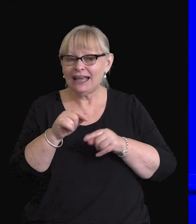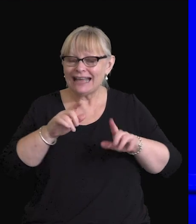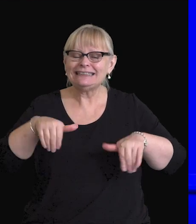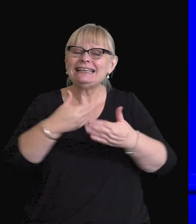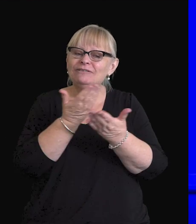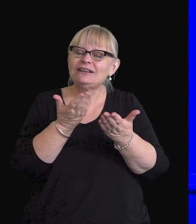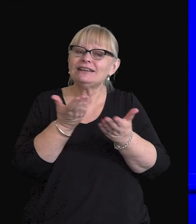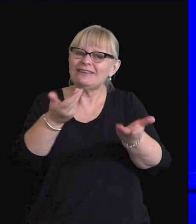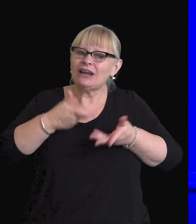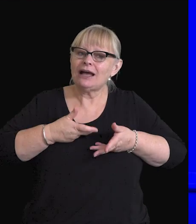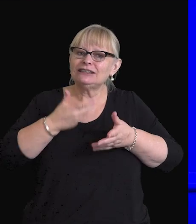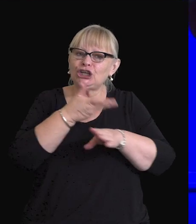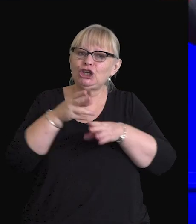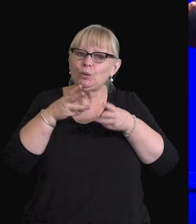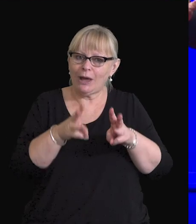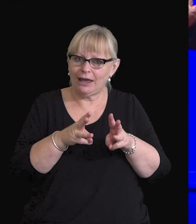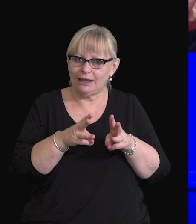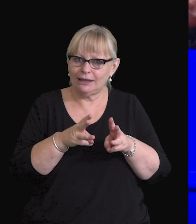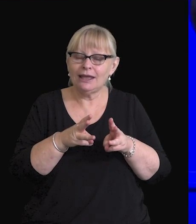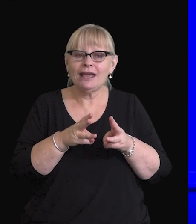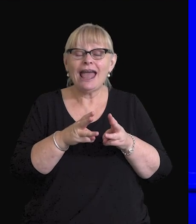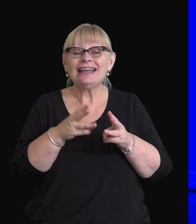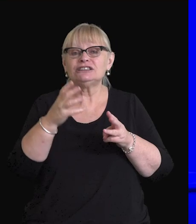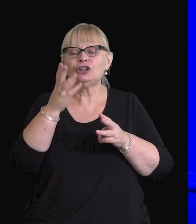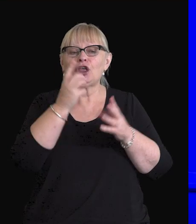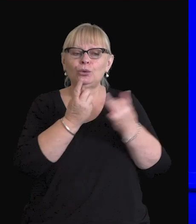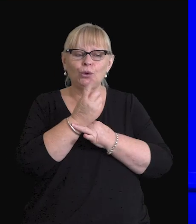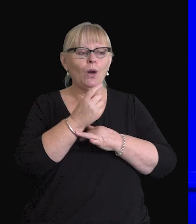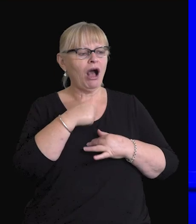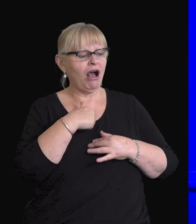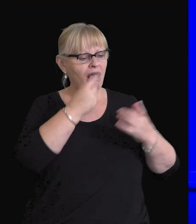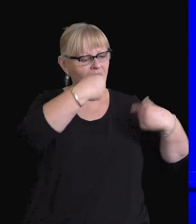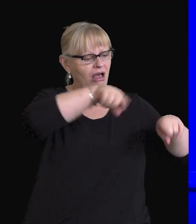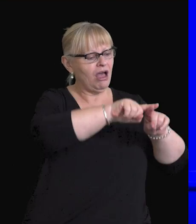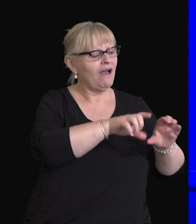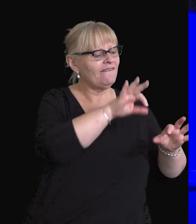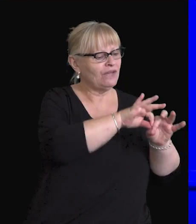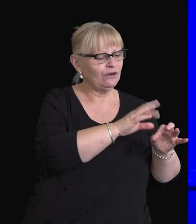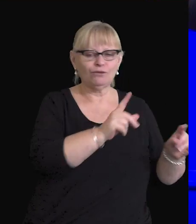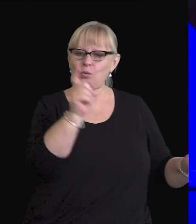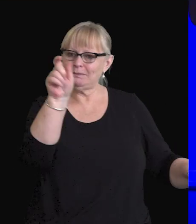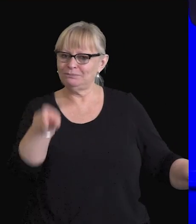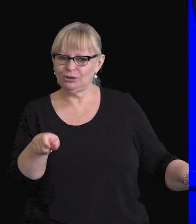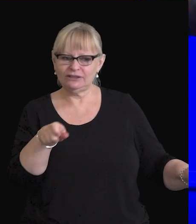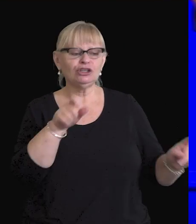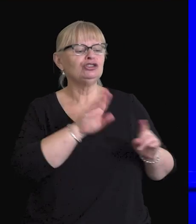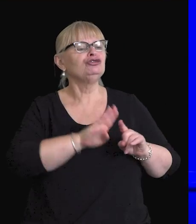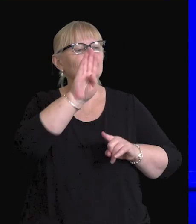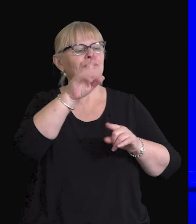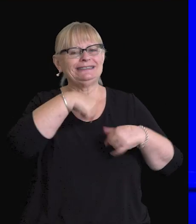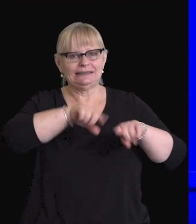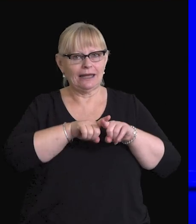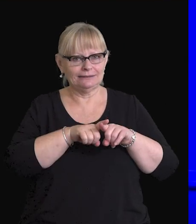new form of democracy, which is an indirect democracy by representation, rather than direct participation by the